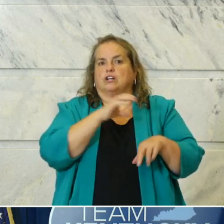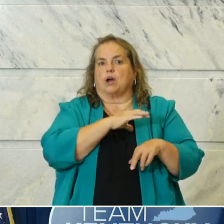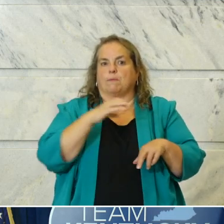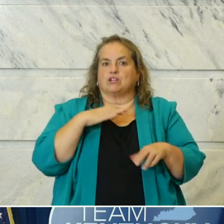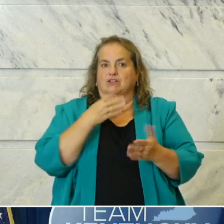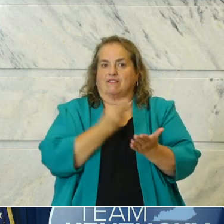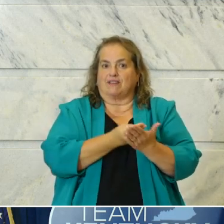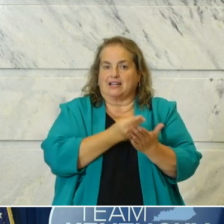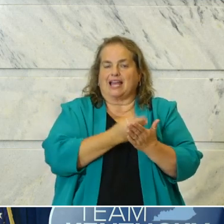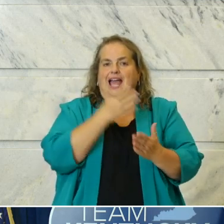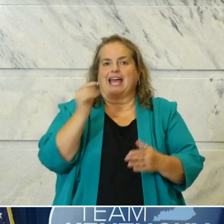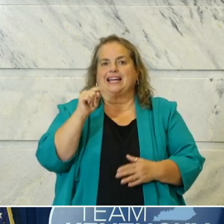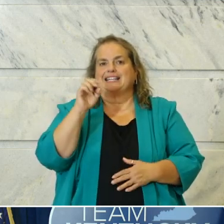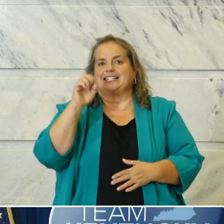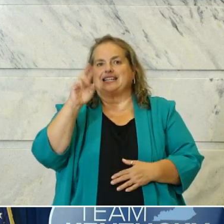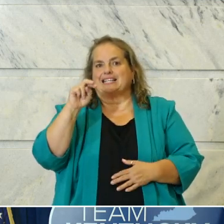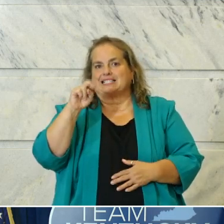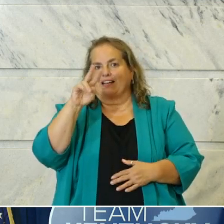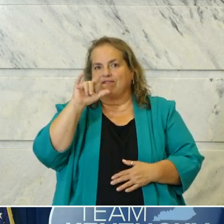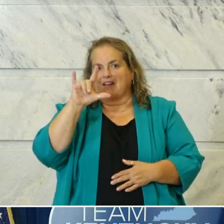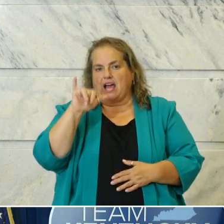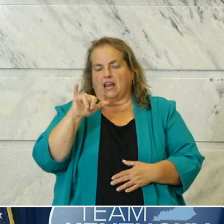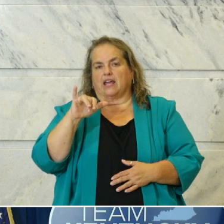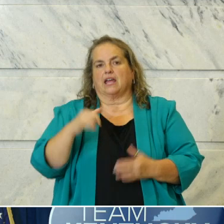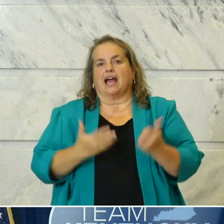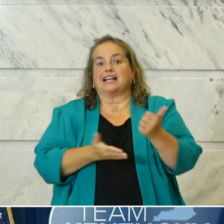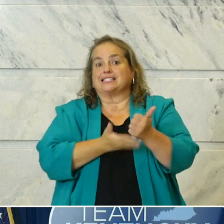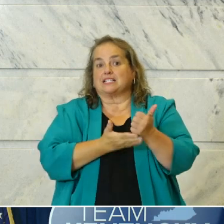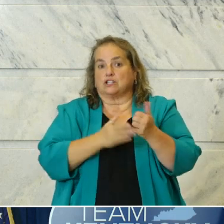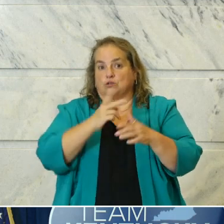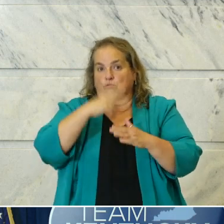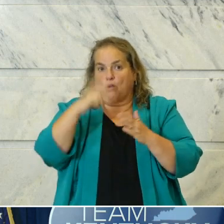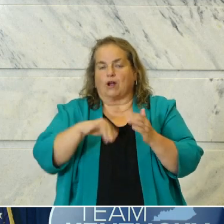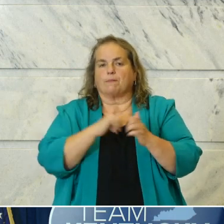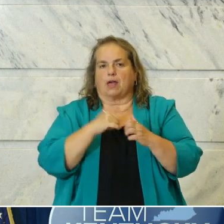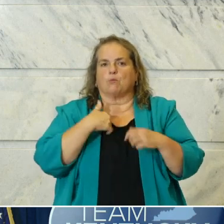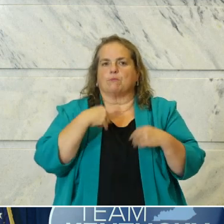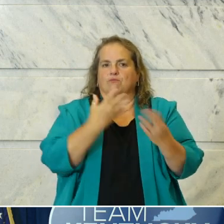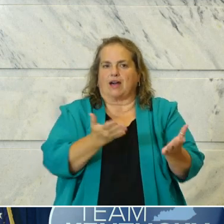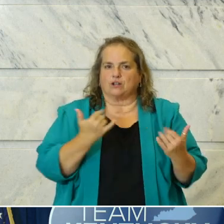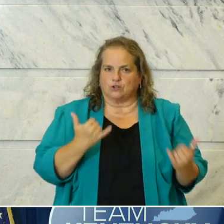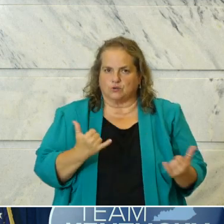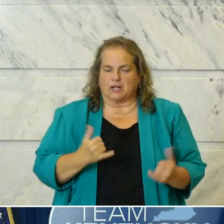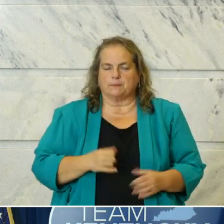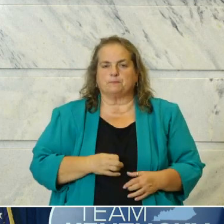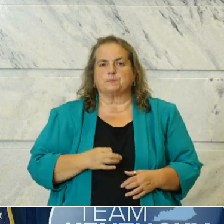Valley Authority Regional Development Agency Assistance Program that we provided today.